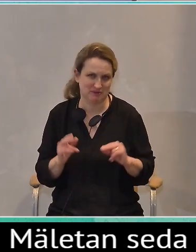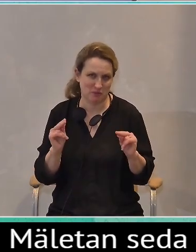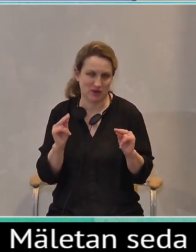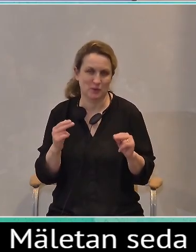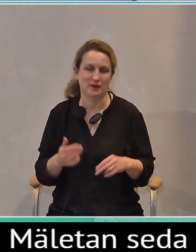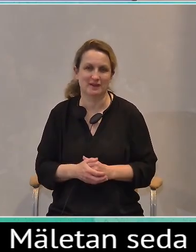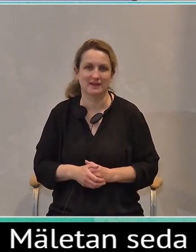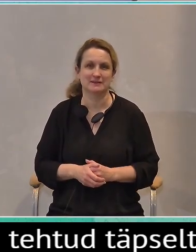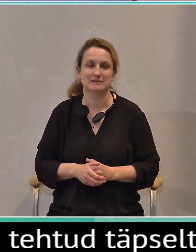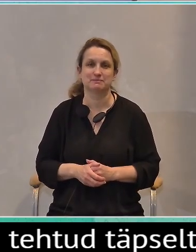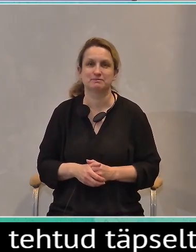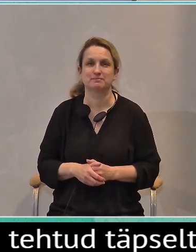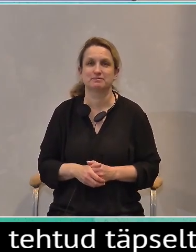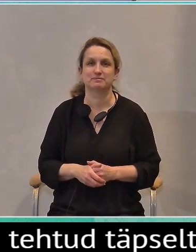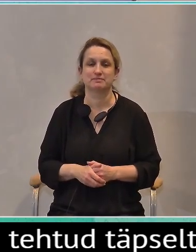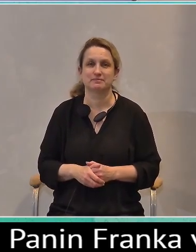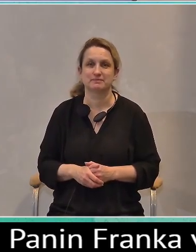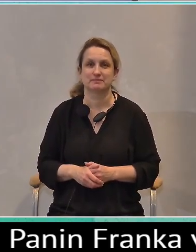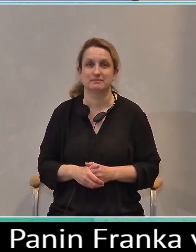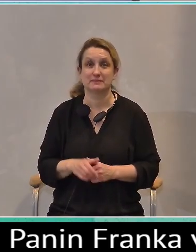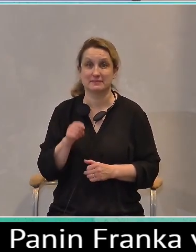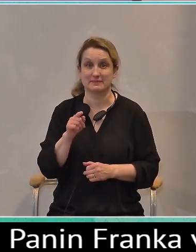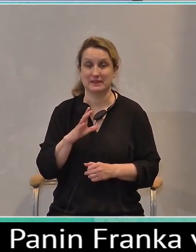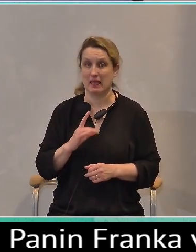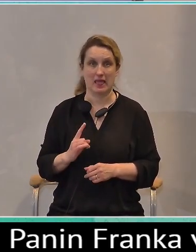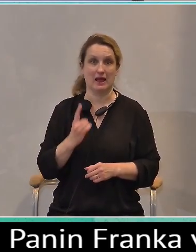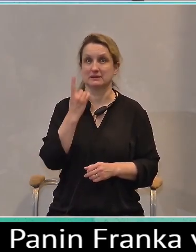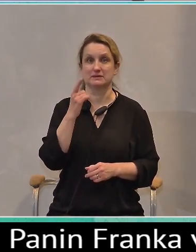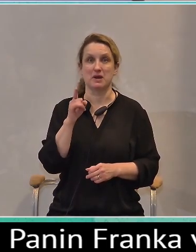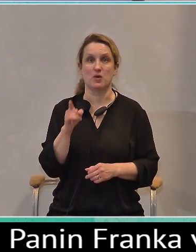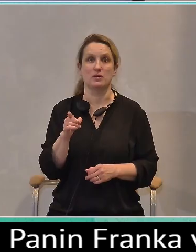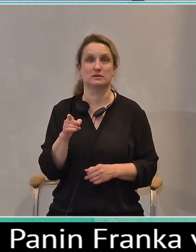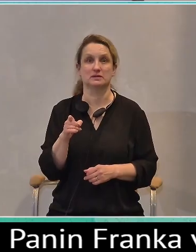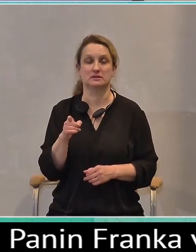is? She didn't. But even so,